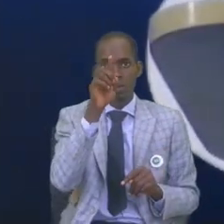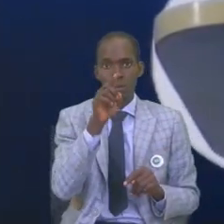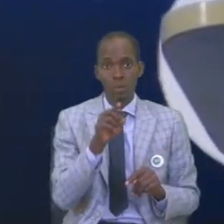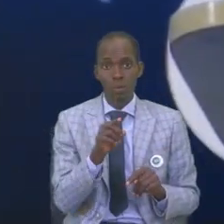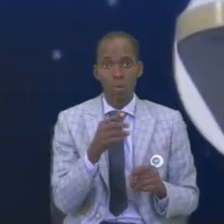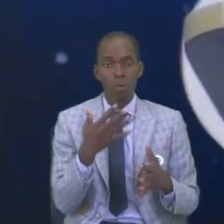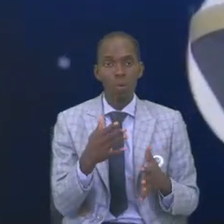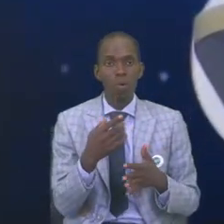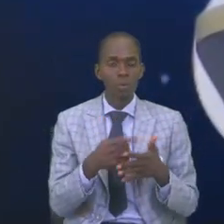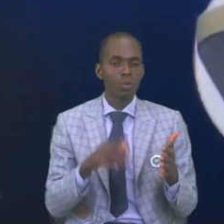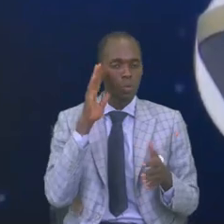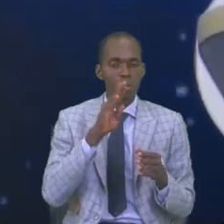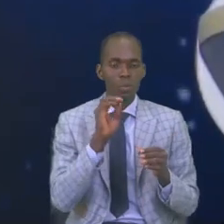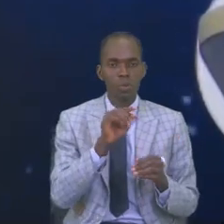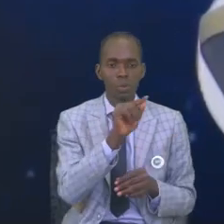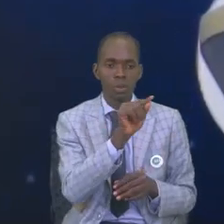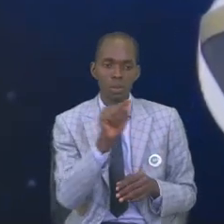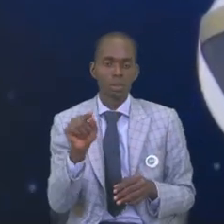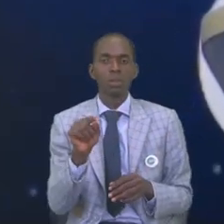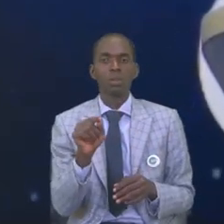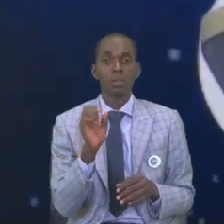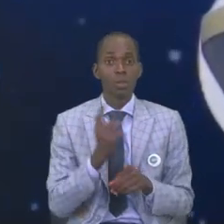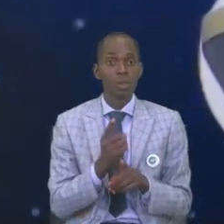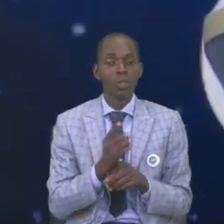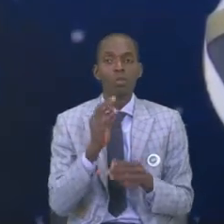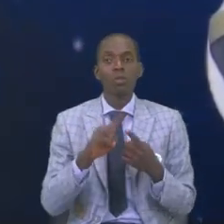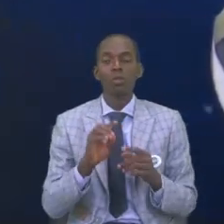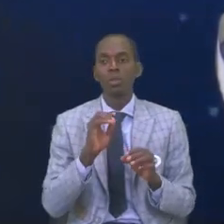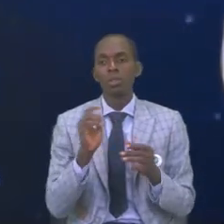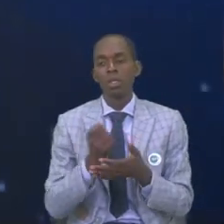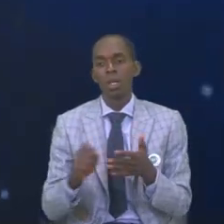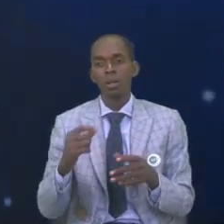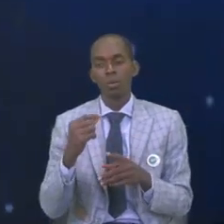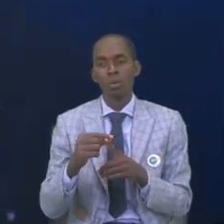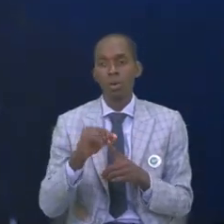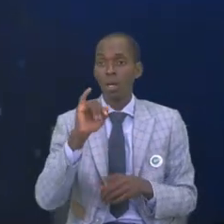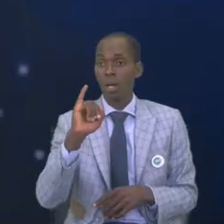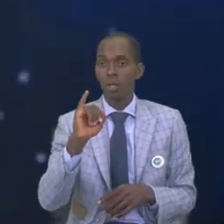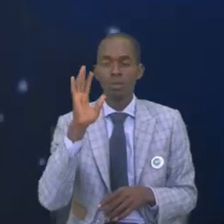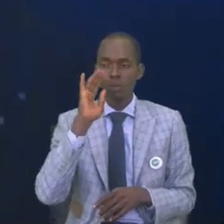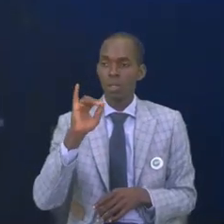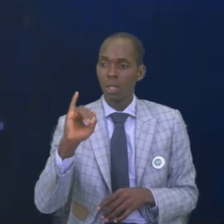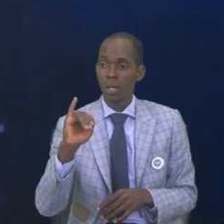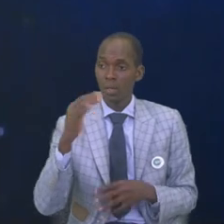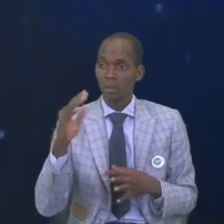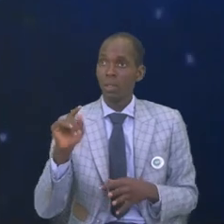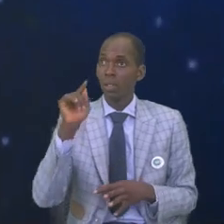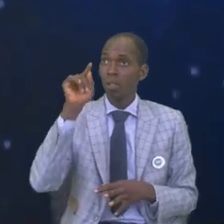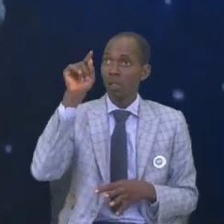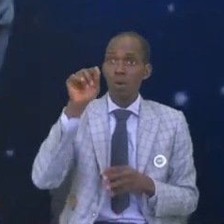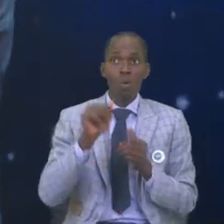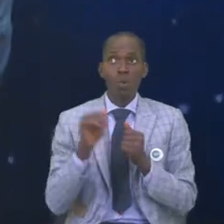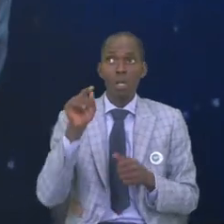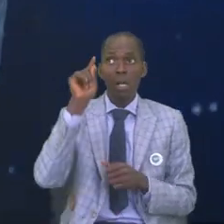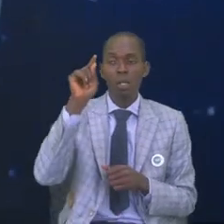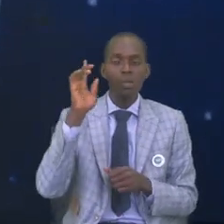you write an I there, you have to dot that I before you go to the next word. Am I right?